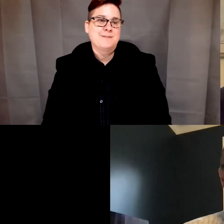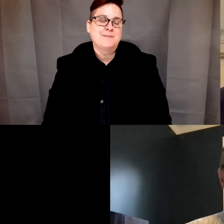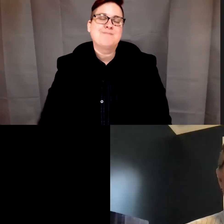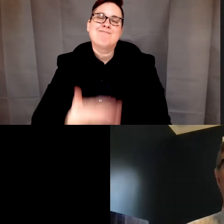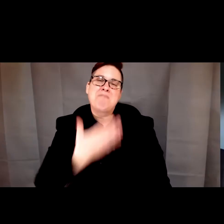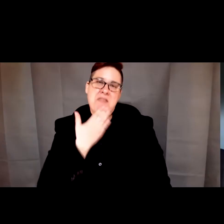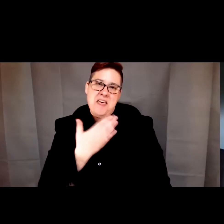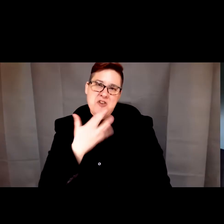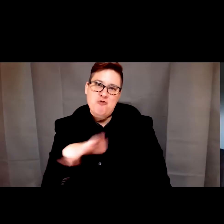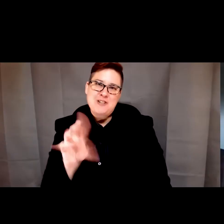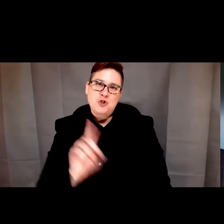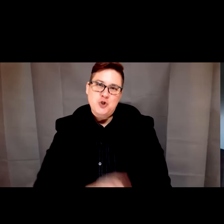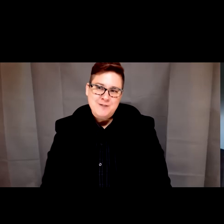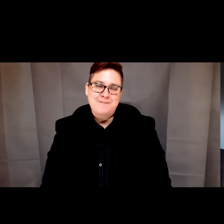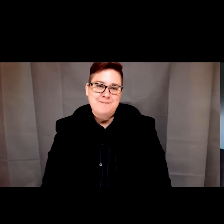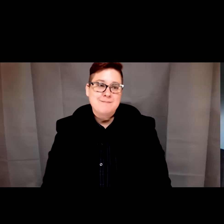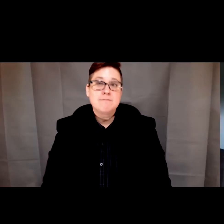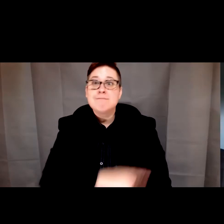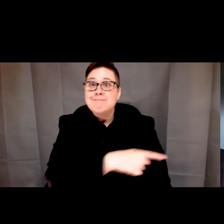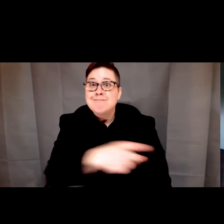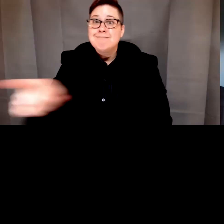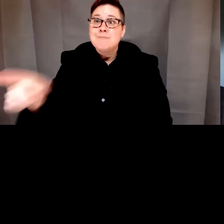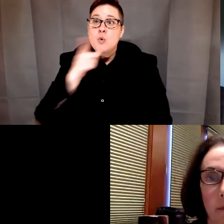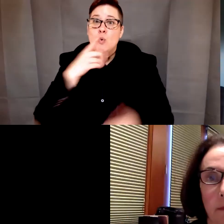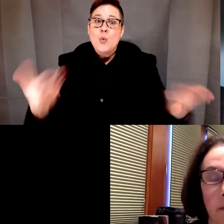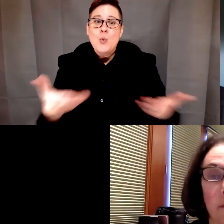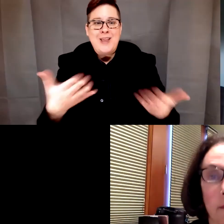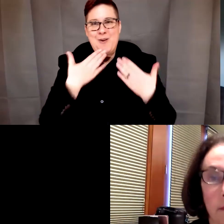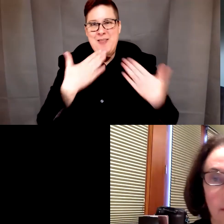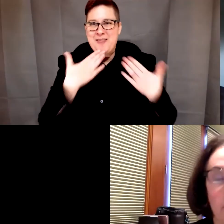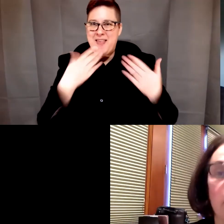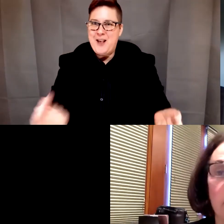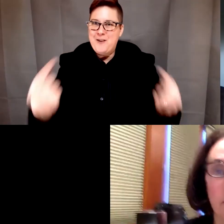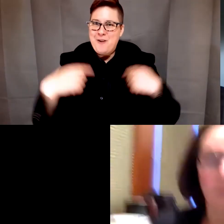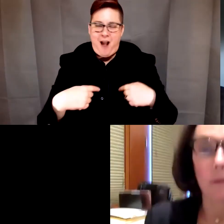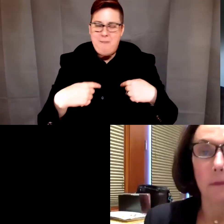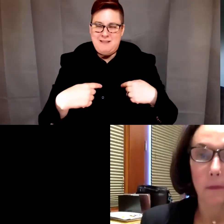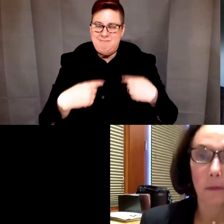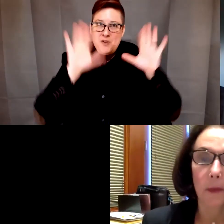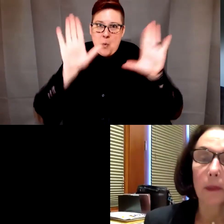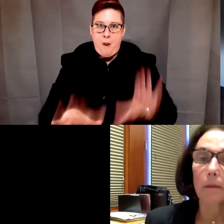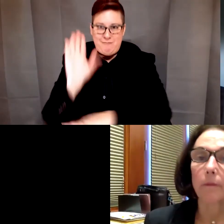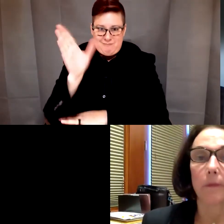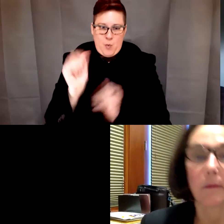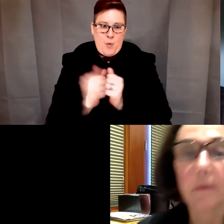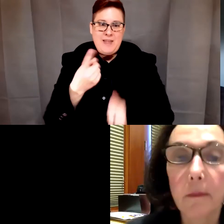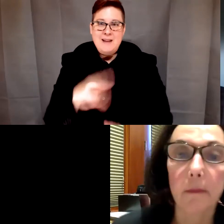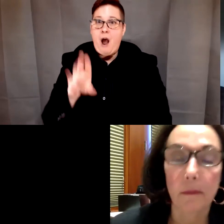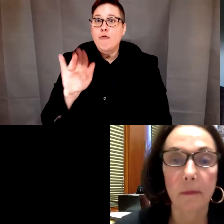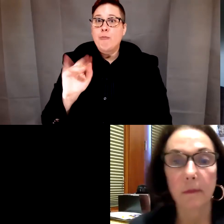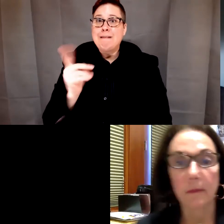Thank you, Richard, and thank everyone who is attending this wonderful presentation with Dr.